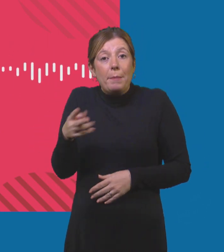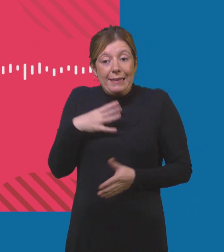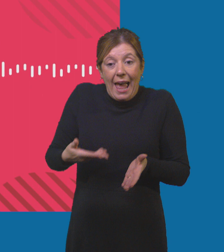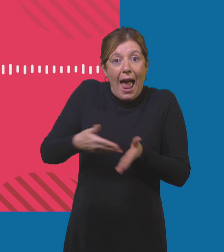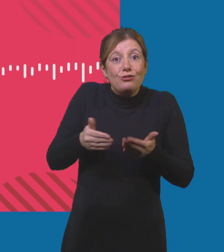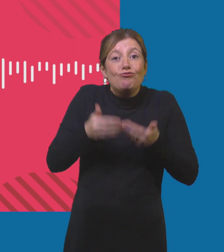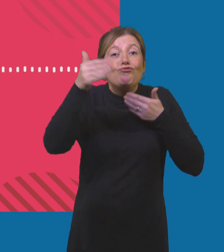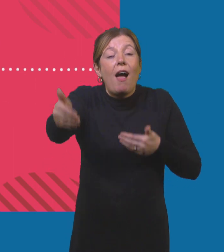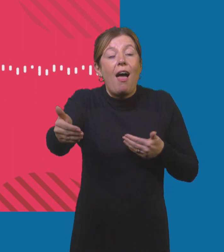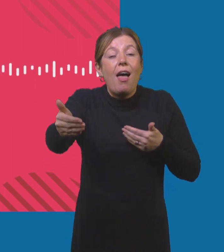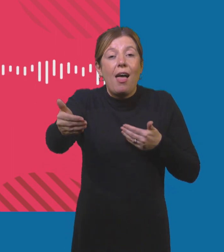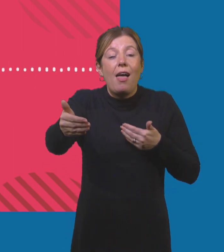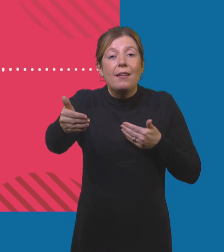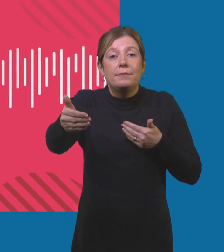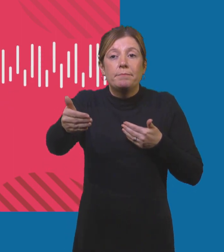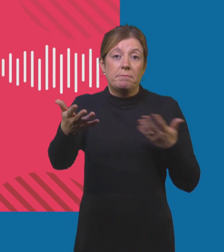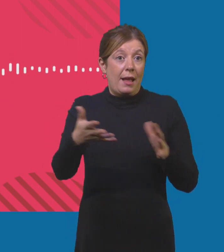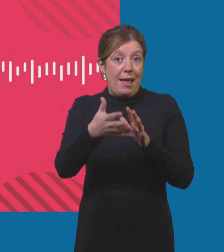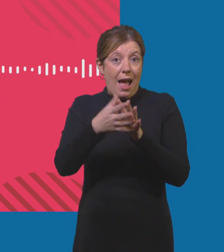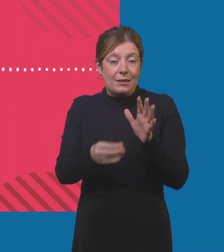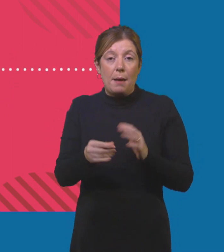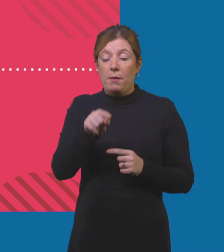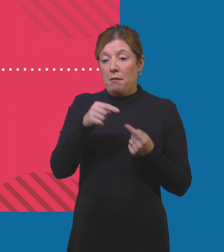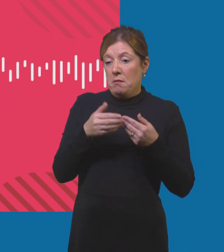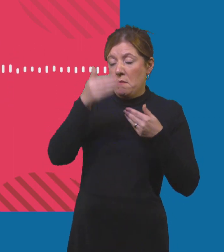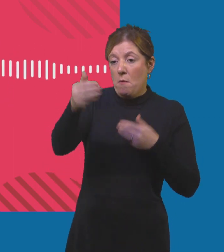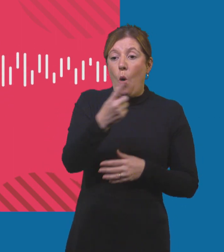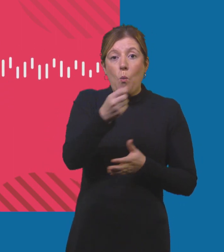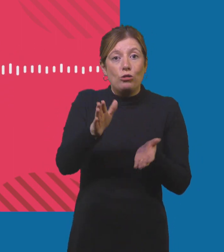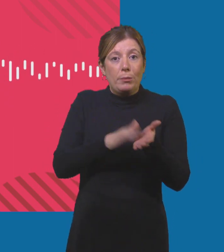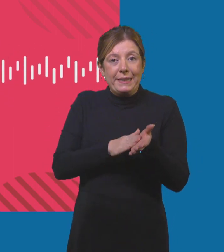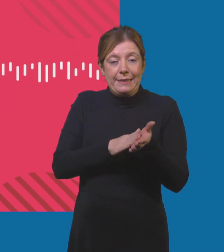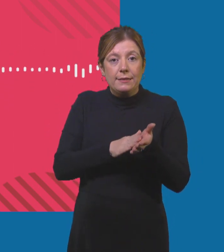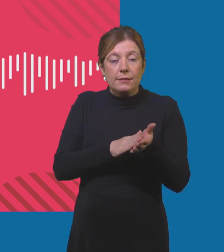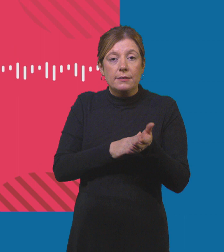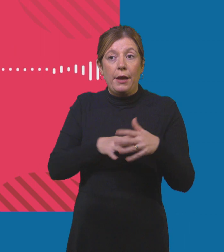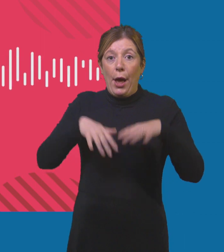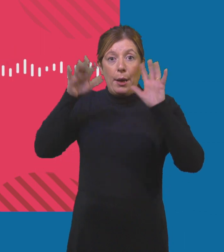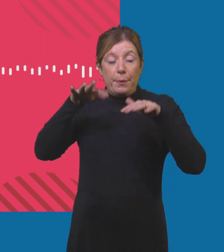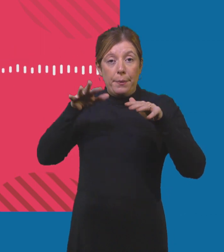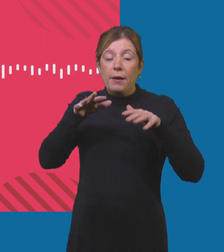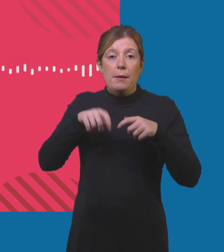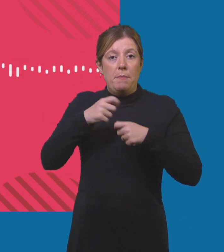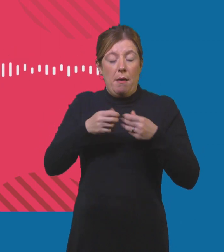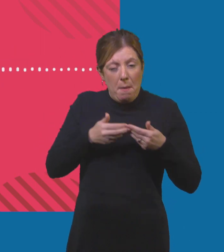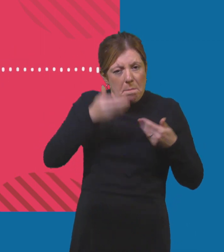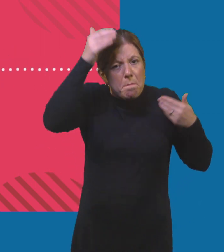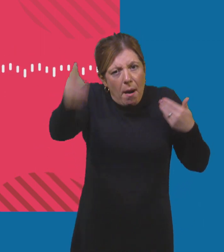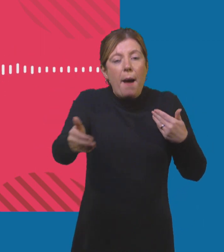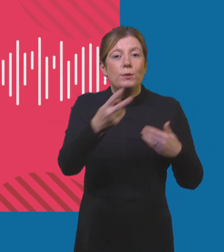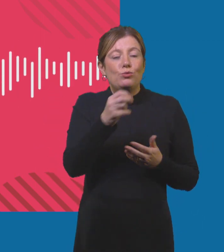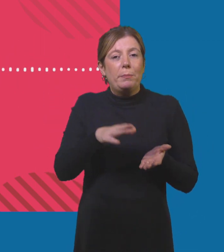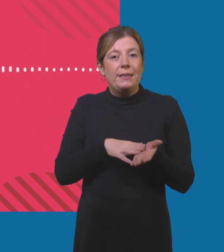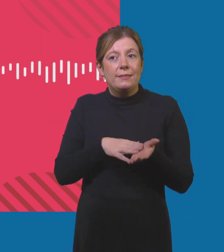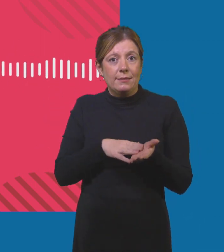dry. Now, if you think if your stopping distance is 100 meters, then suddenly 200 meters is a lot more than that. It's quite a big distance.